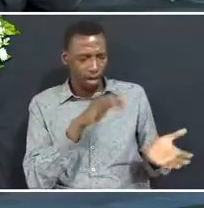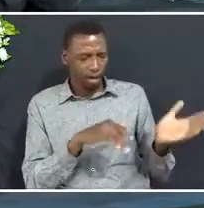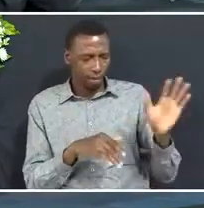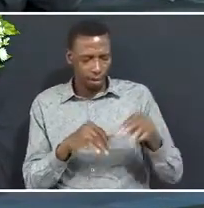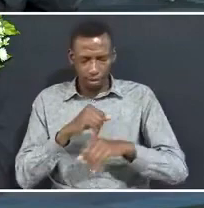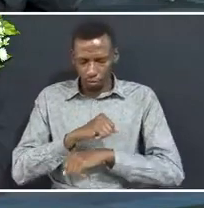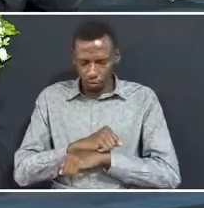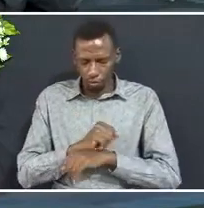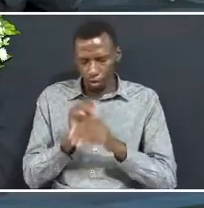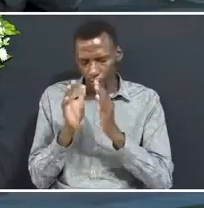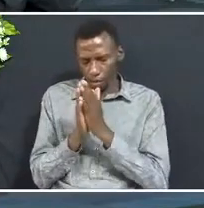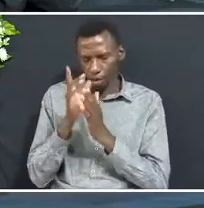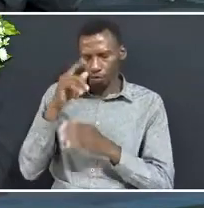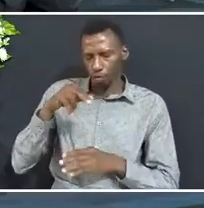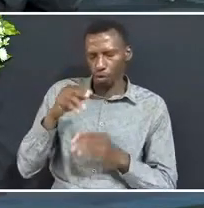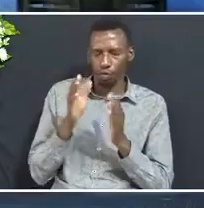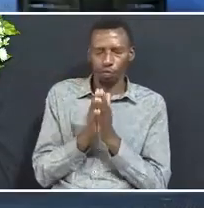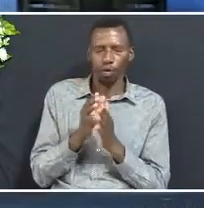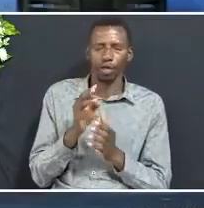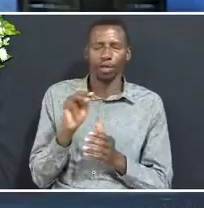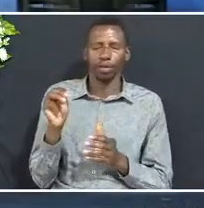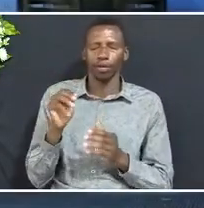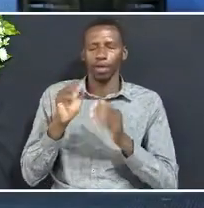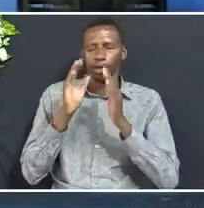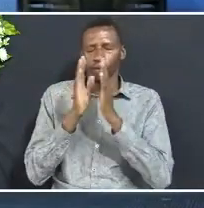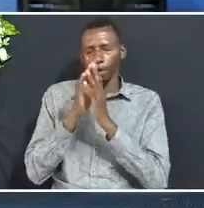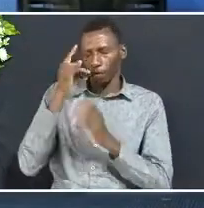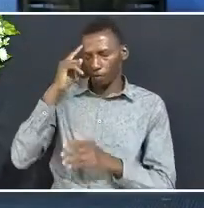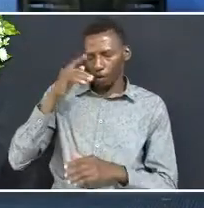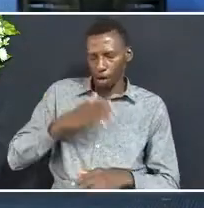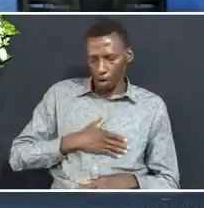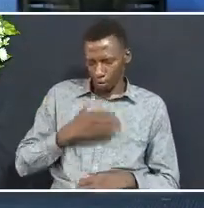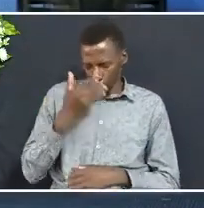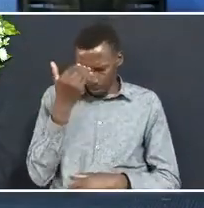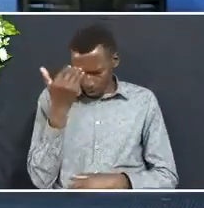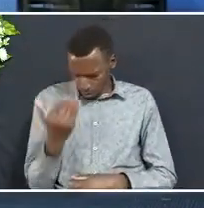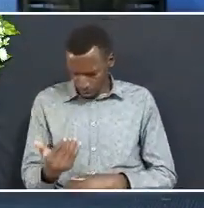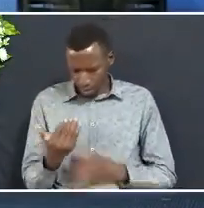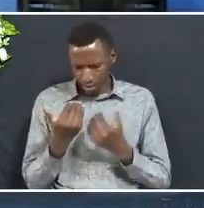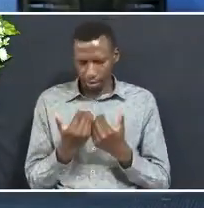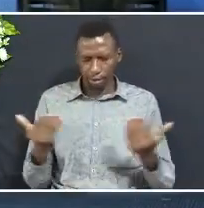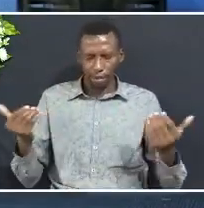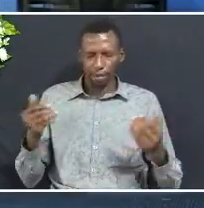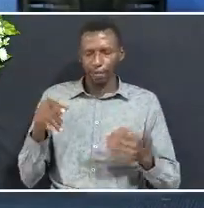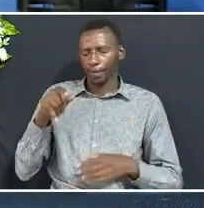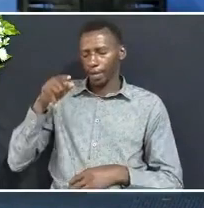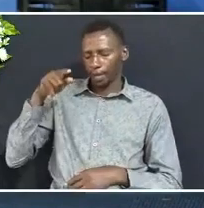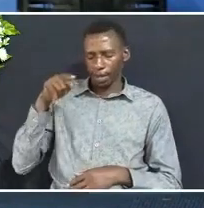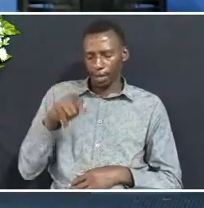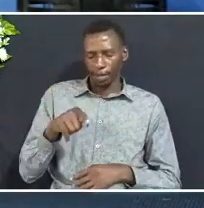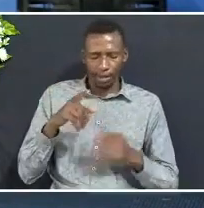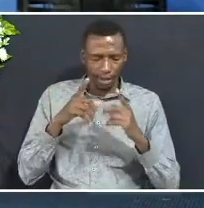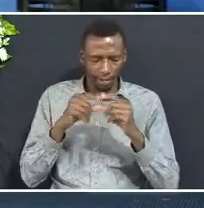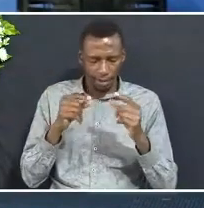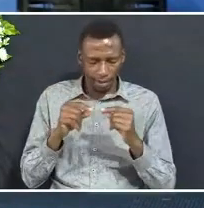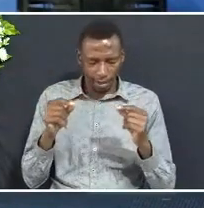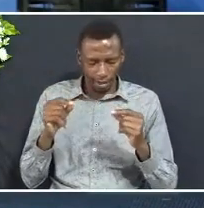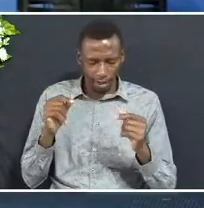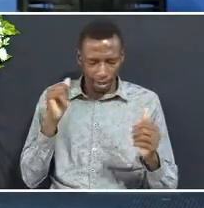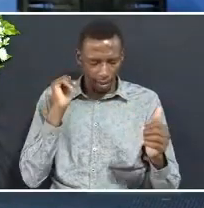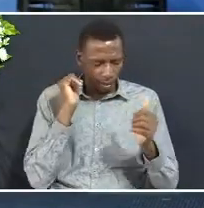with them. And I pray for our young ones, Father, that this message may not just pass